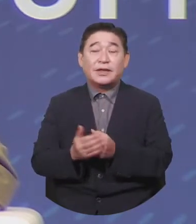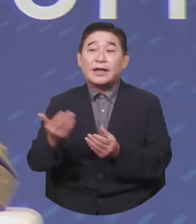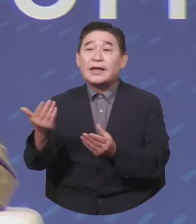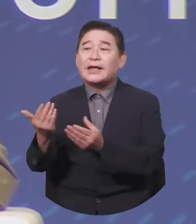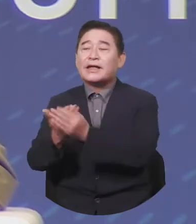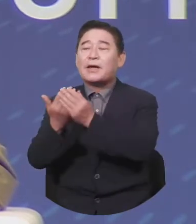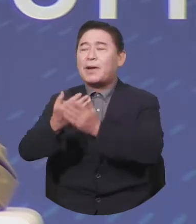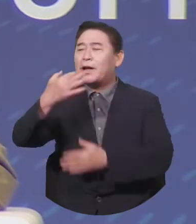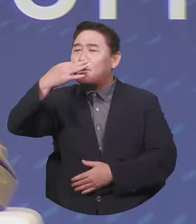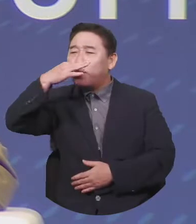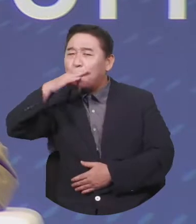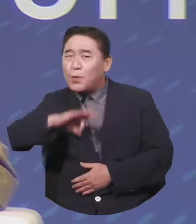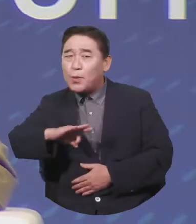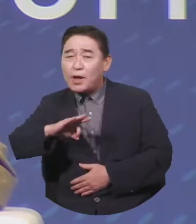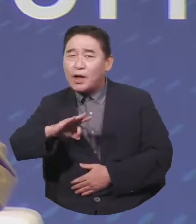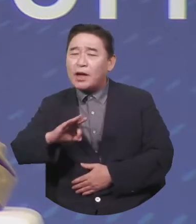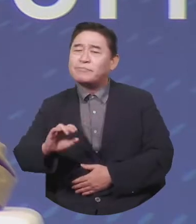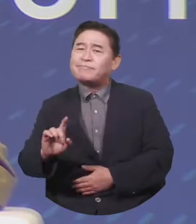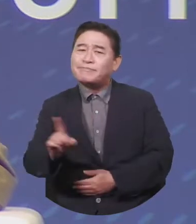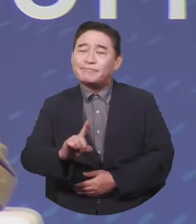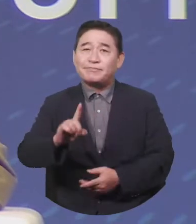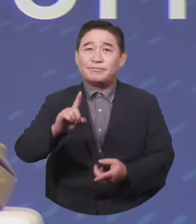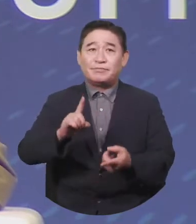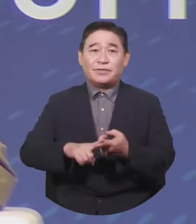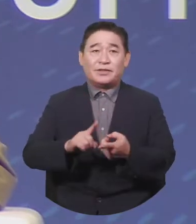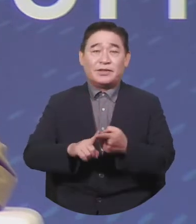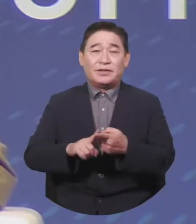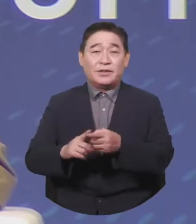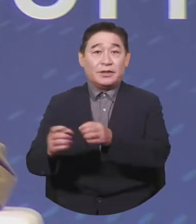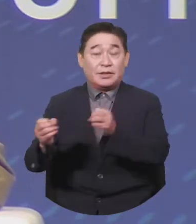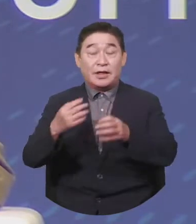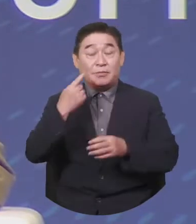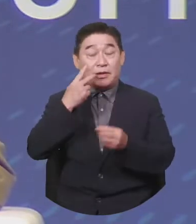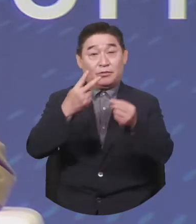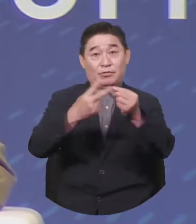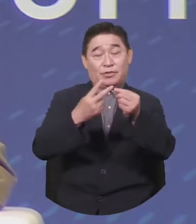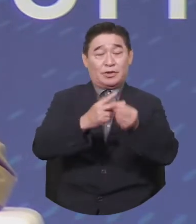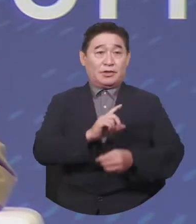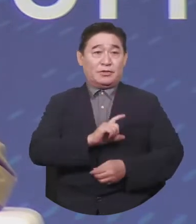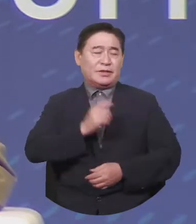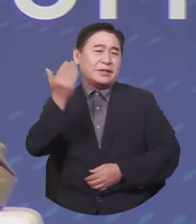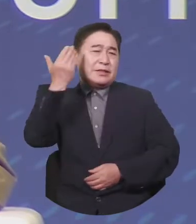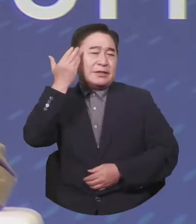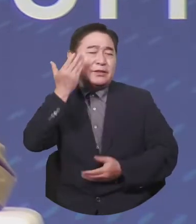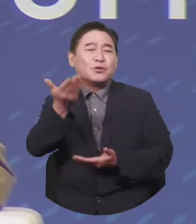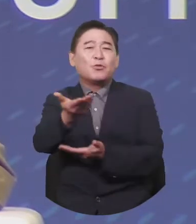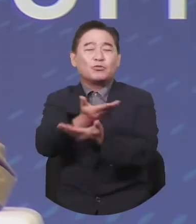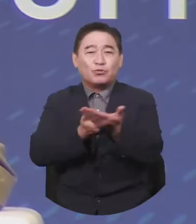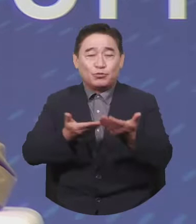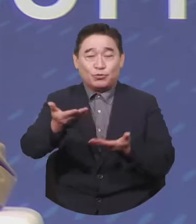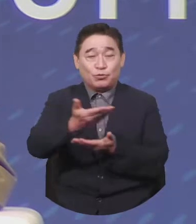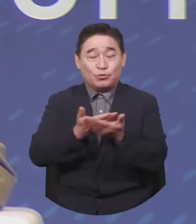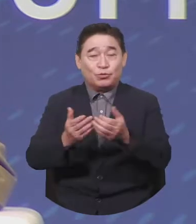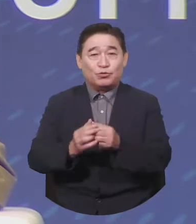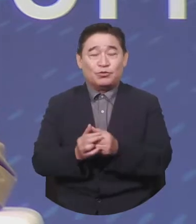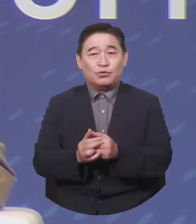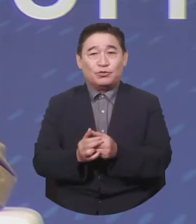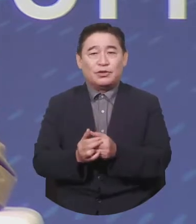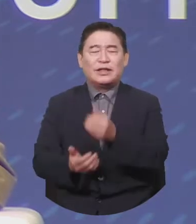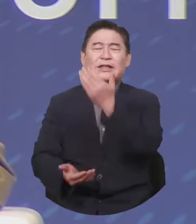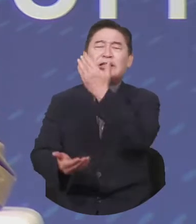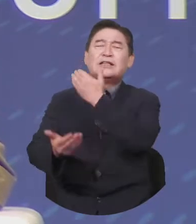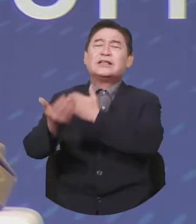the SSDC. And second, knowledge sharing between the traditional and emerging donors.